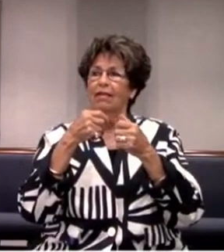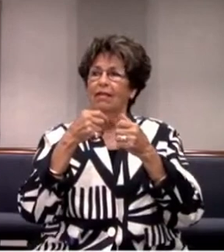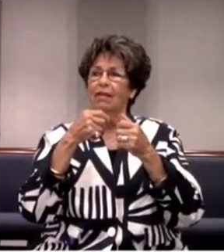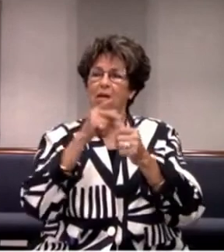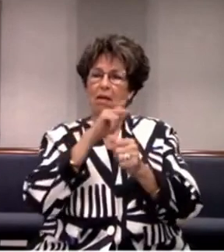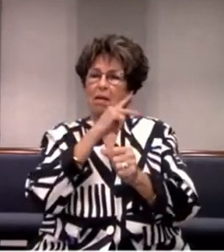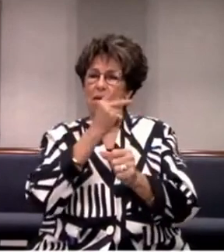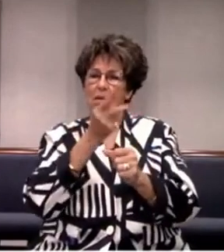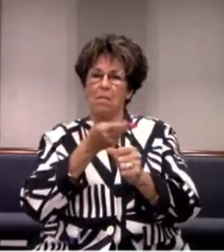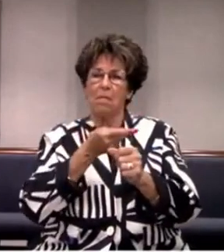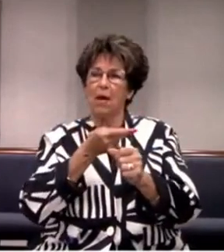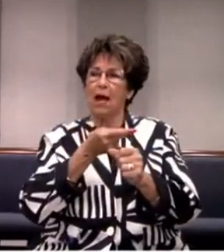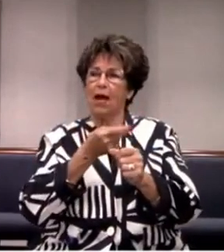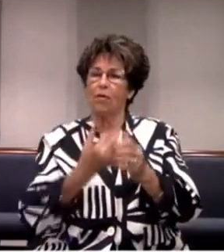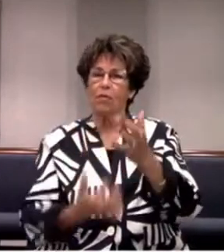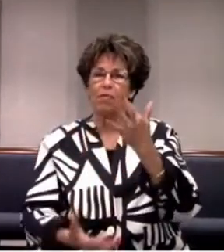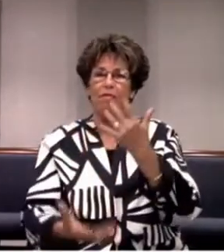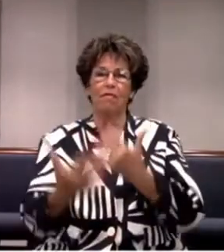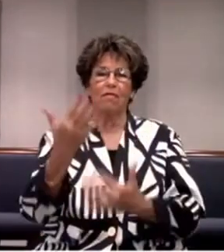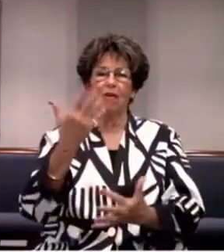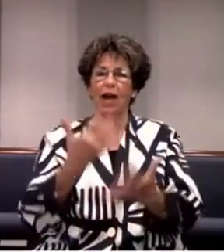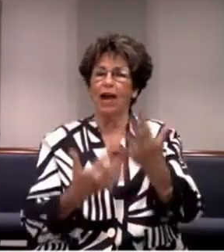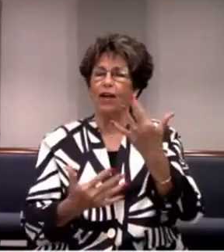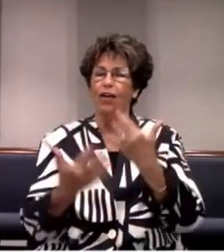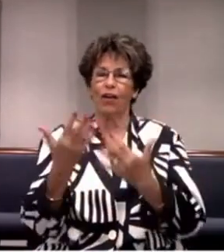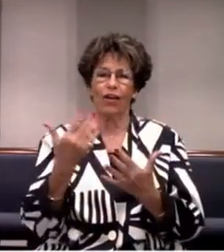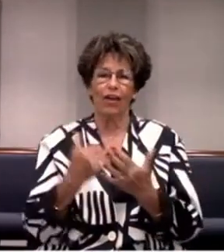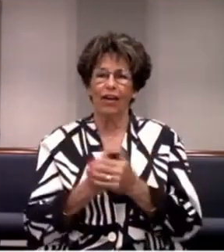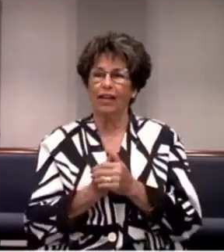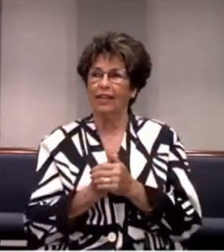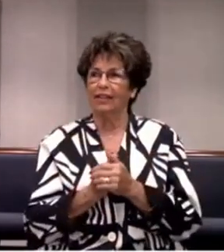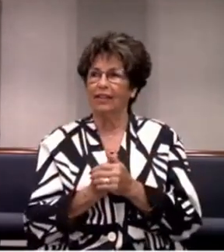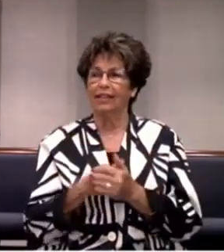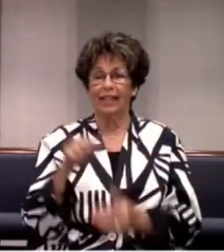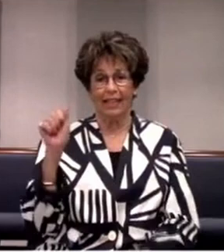Yeah, you're his kid.